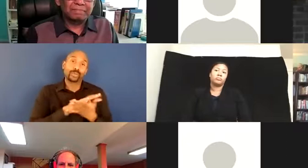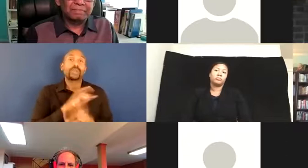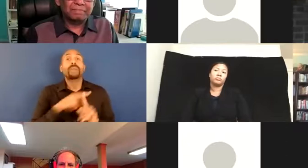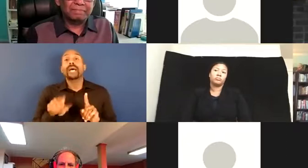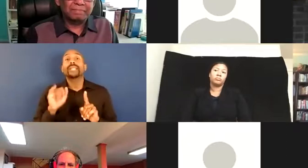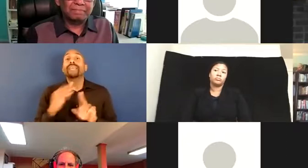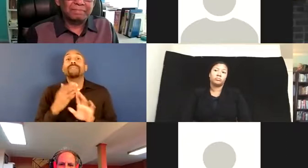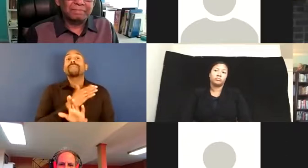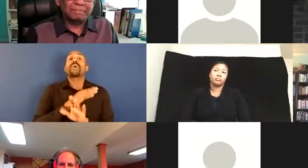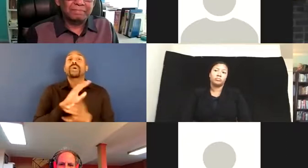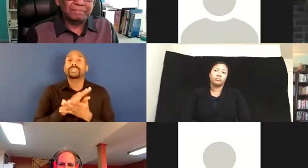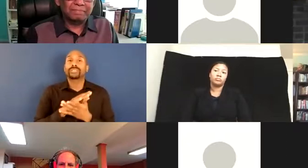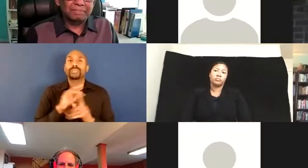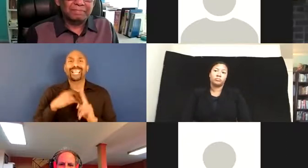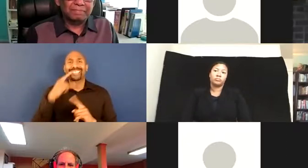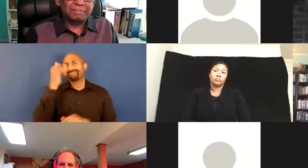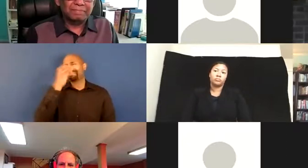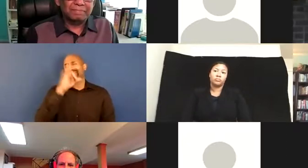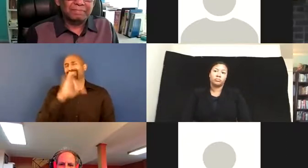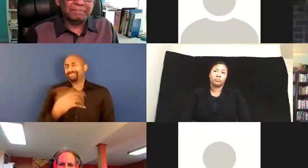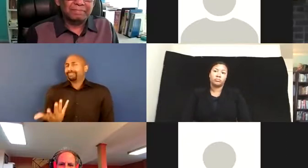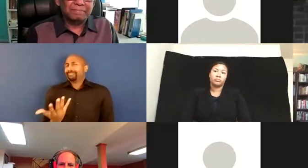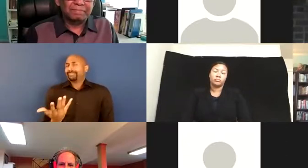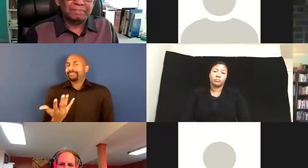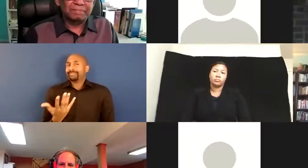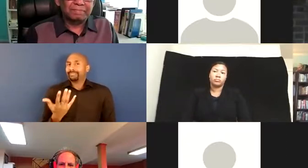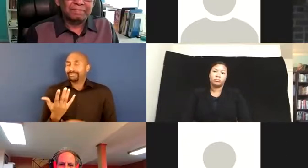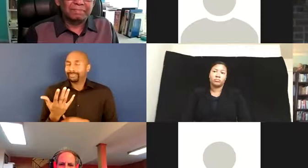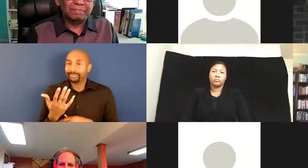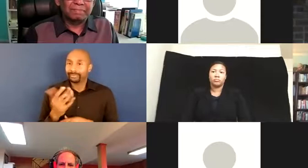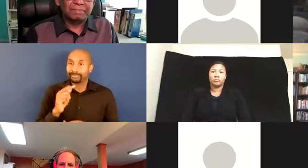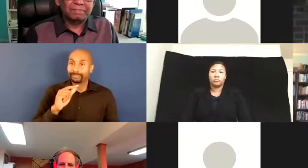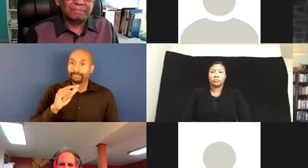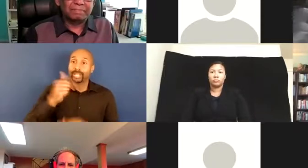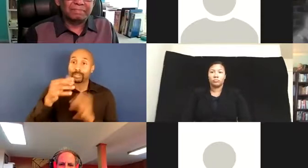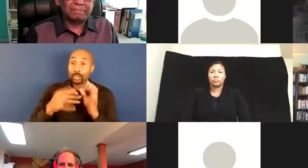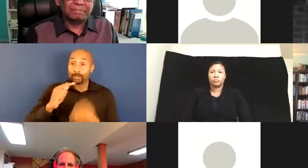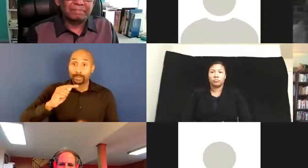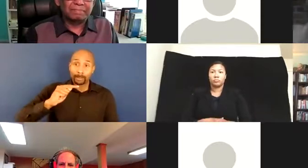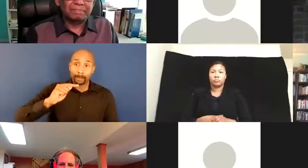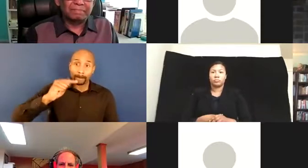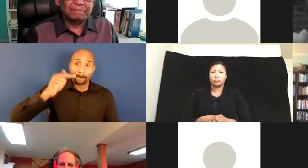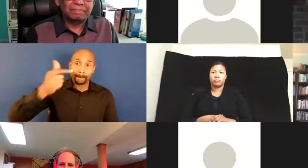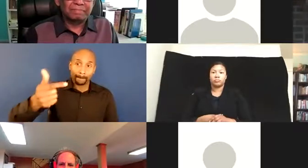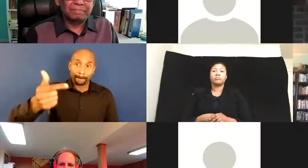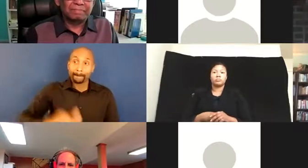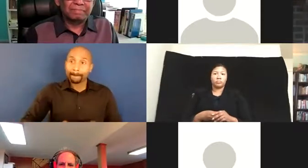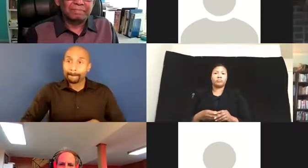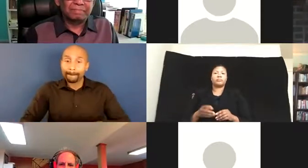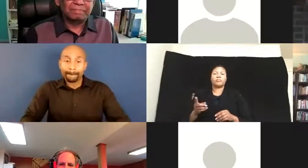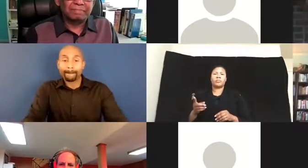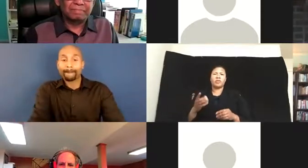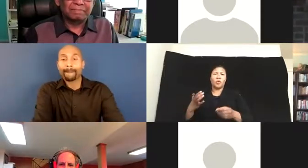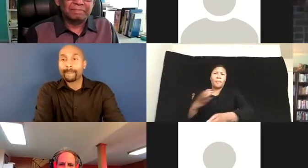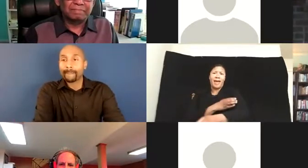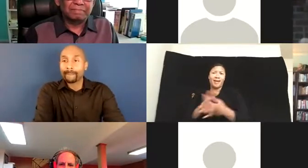and after. I mean, that is ridiculous. I mean, they can't, you know, the people, the relationship, the power relationships have